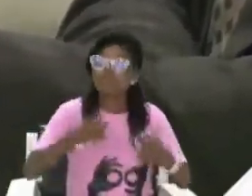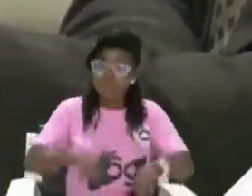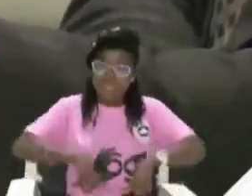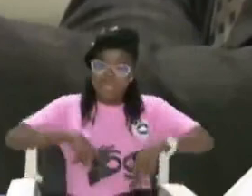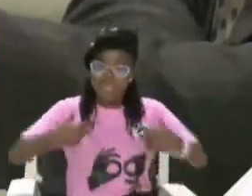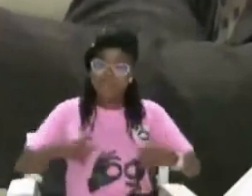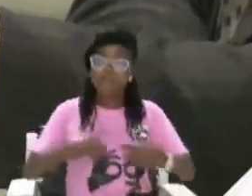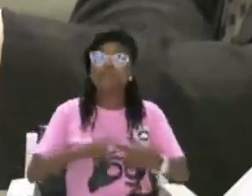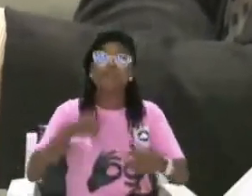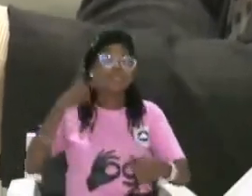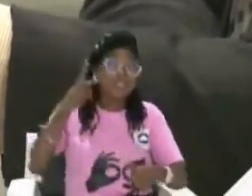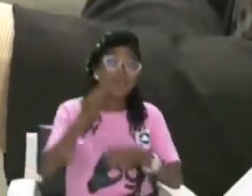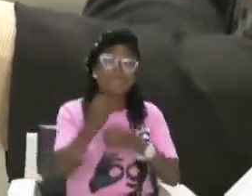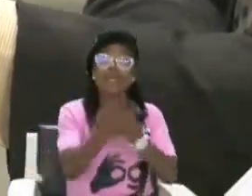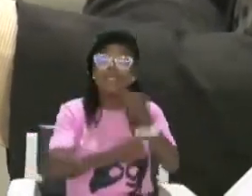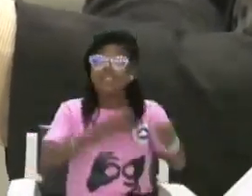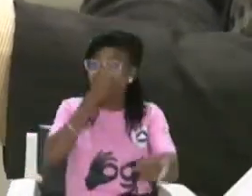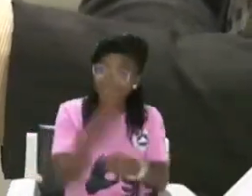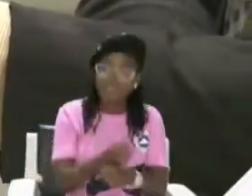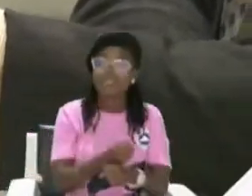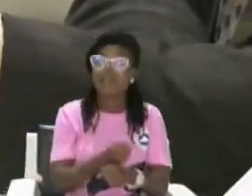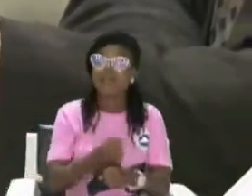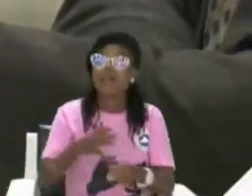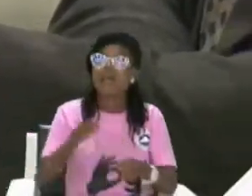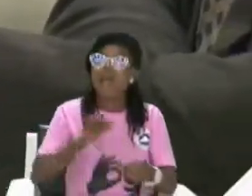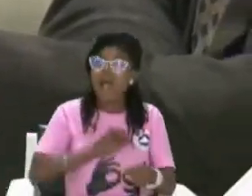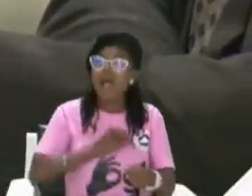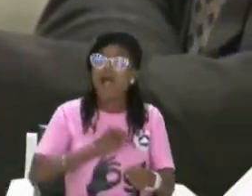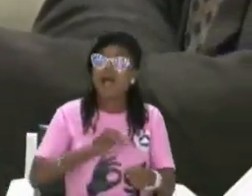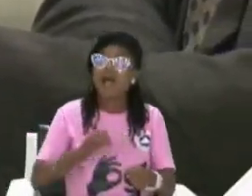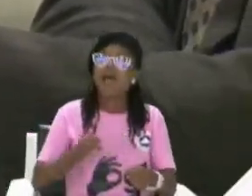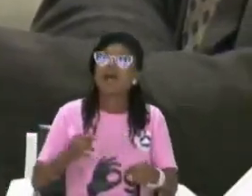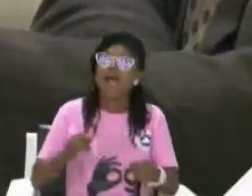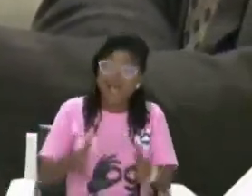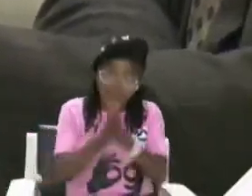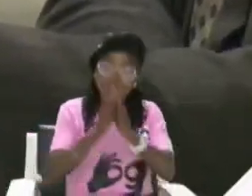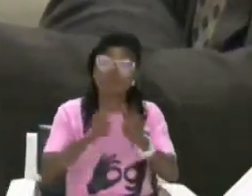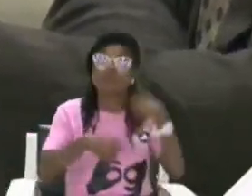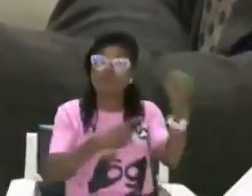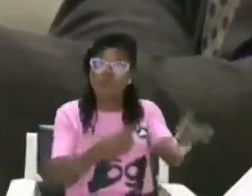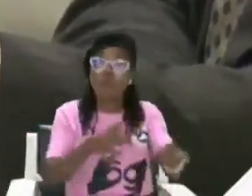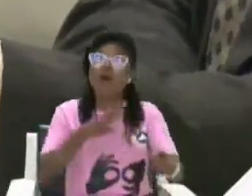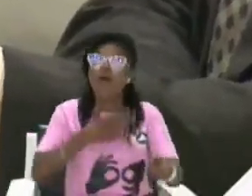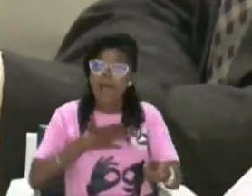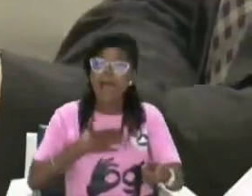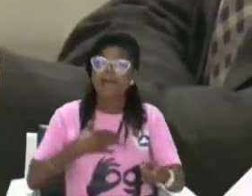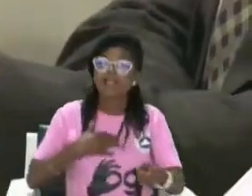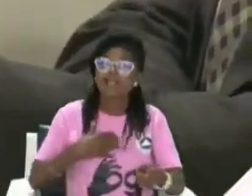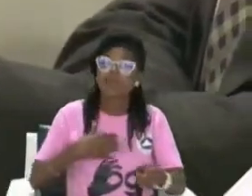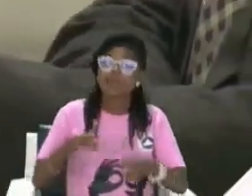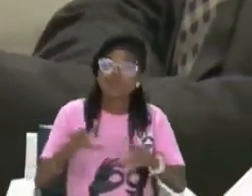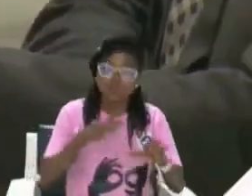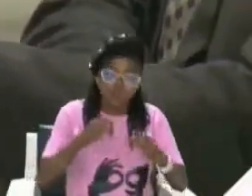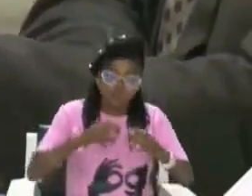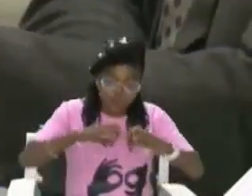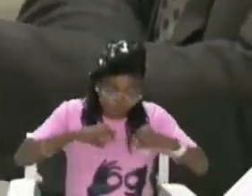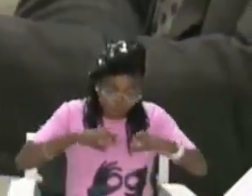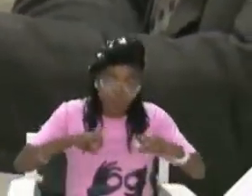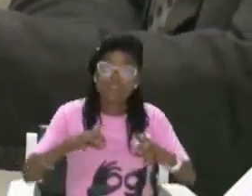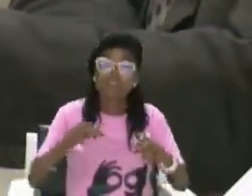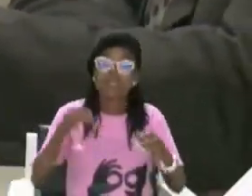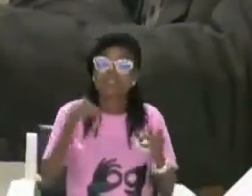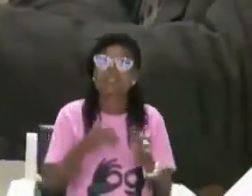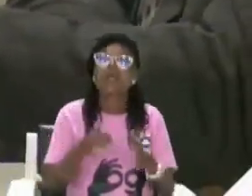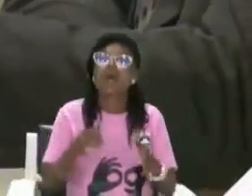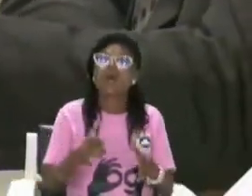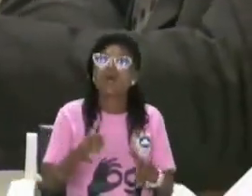here. I pray the morning that he has to come and rerun the test again. Through my friend, Dickness, she's an